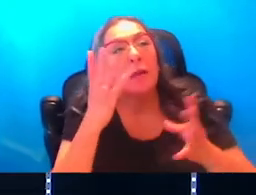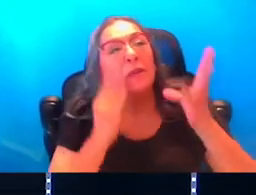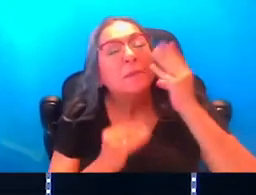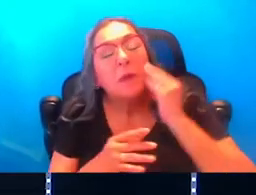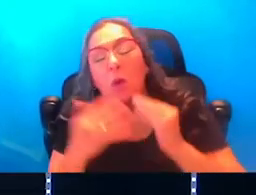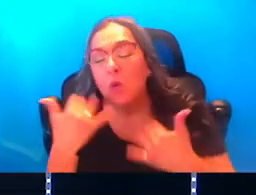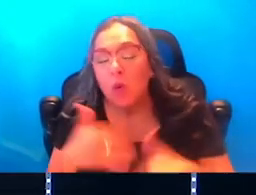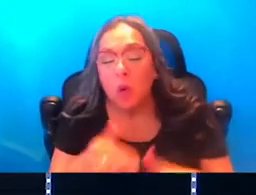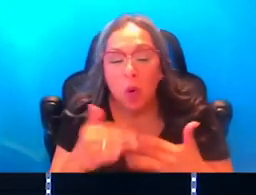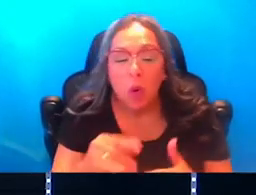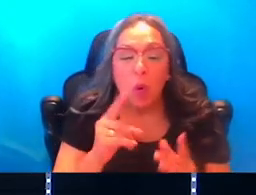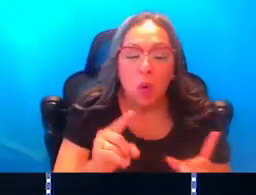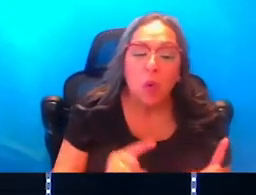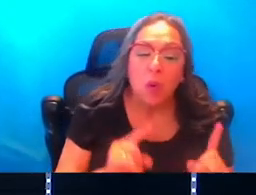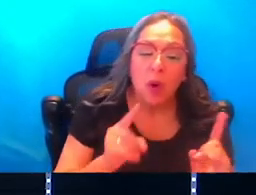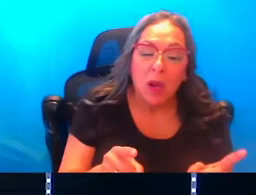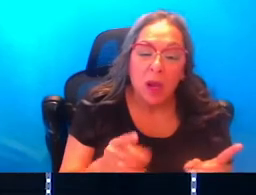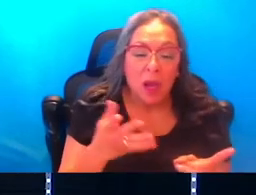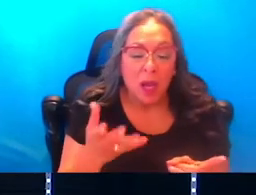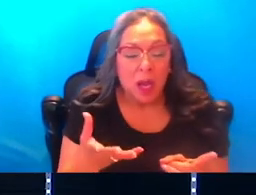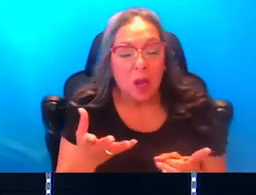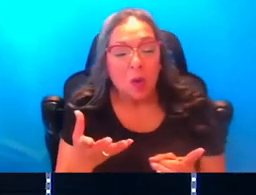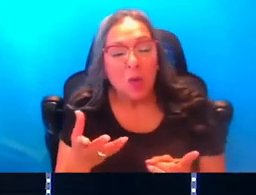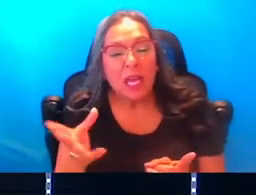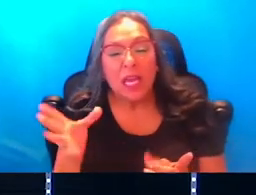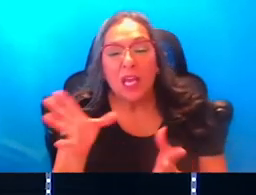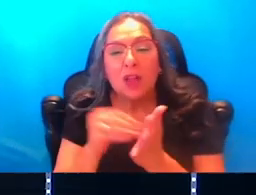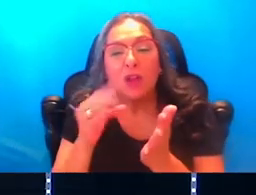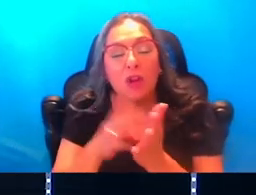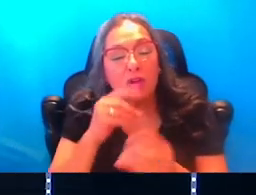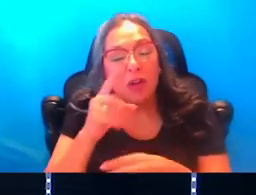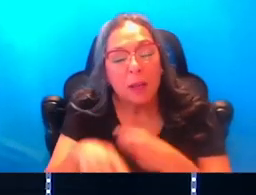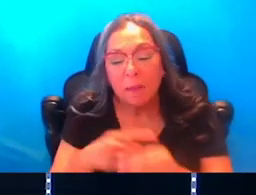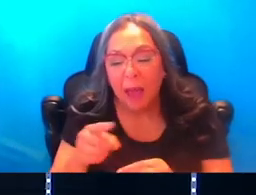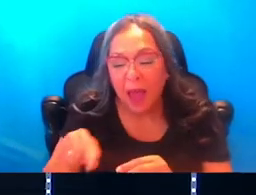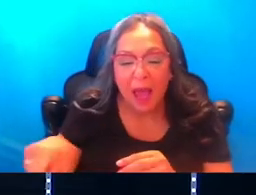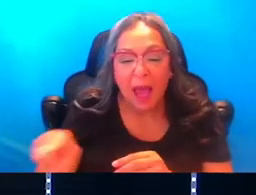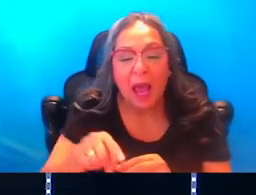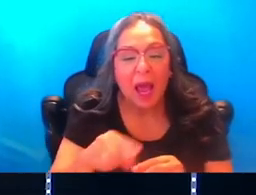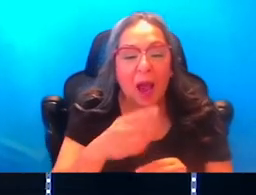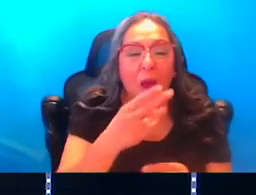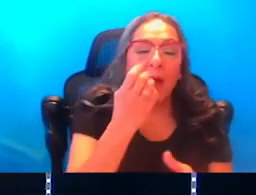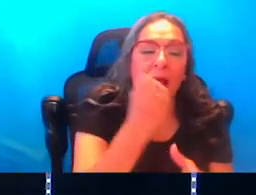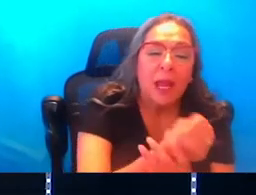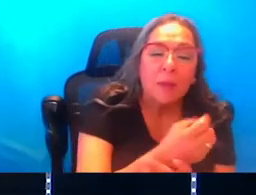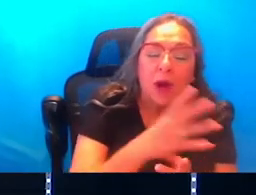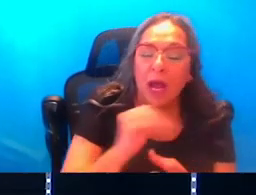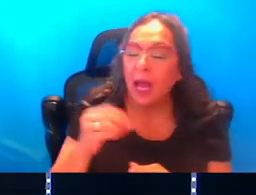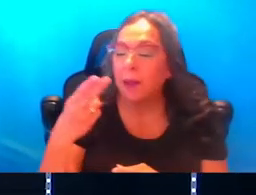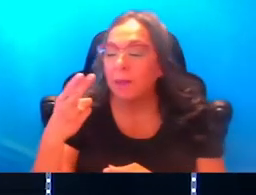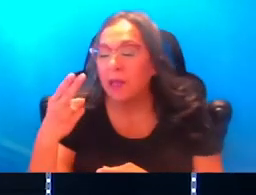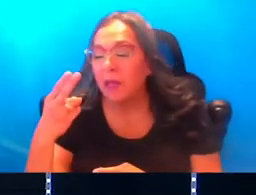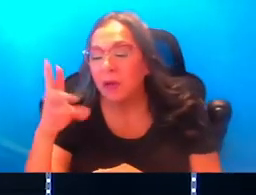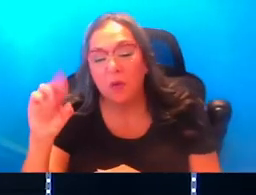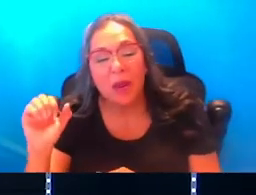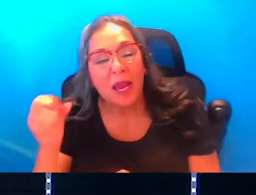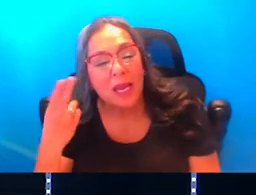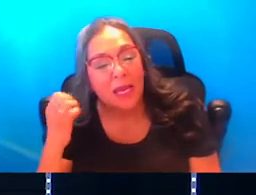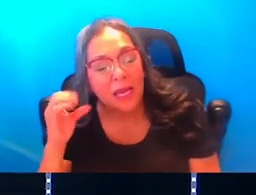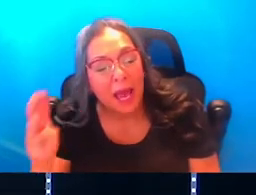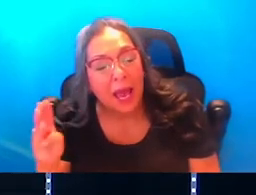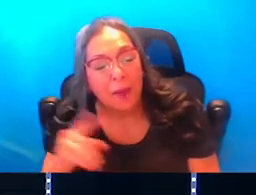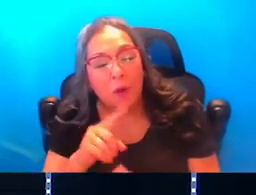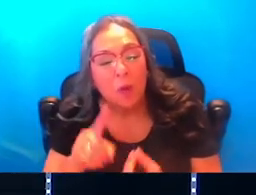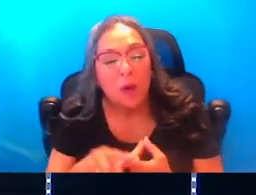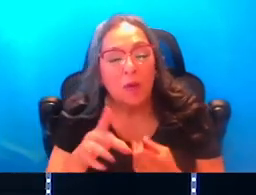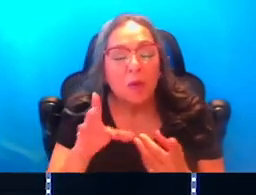through Sunday school, we heard about these folks so much, we've got like this imagination halo over their heads the whole time that we talk about them.